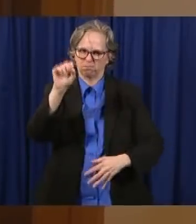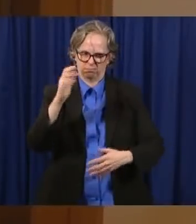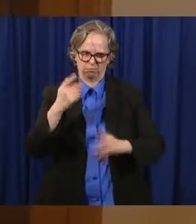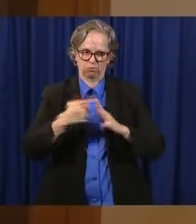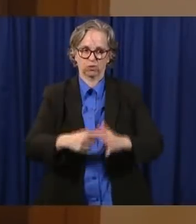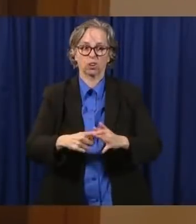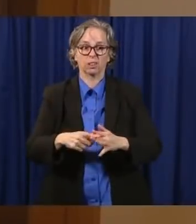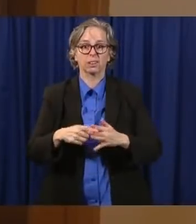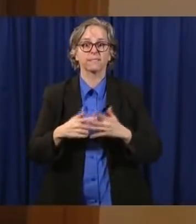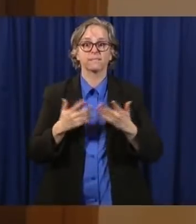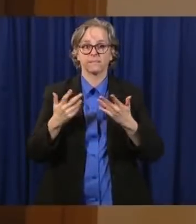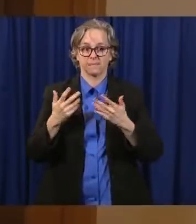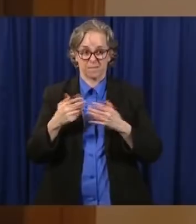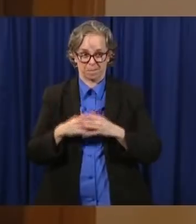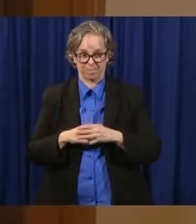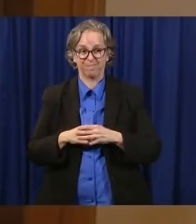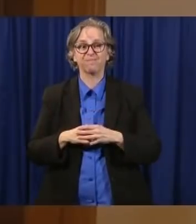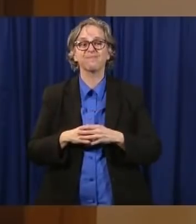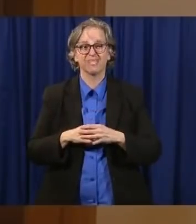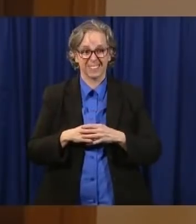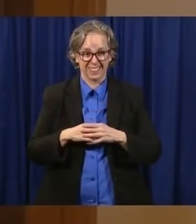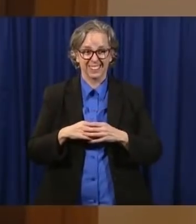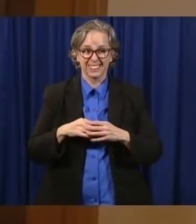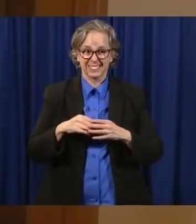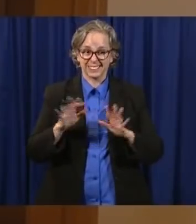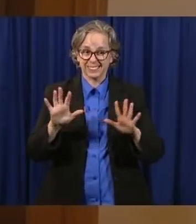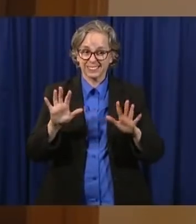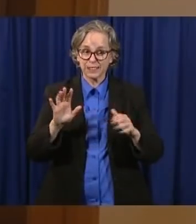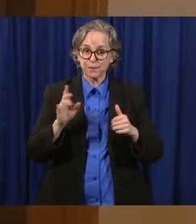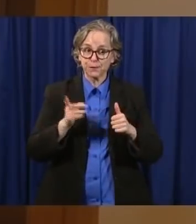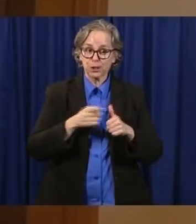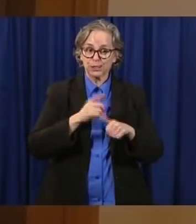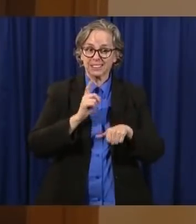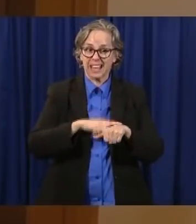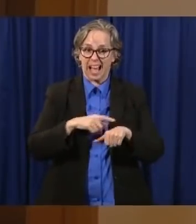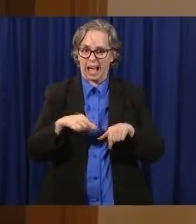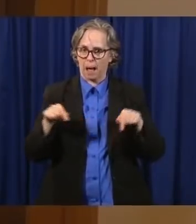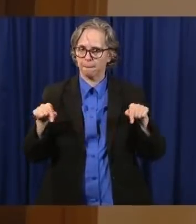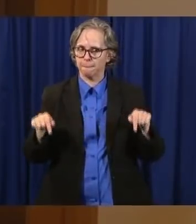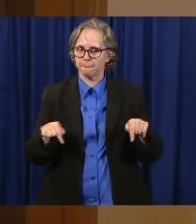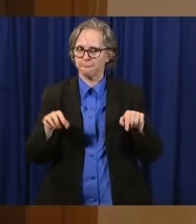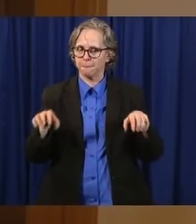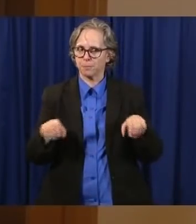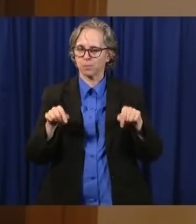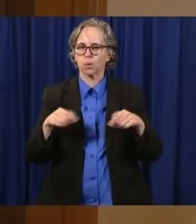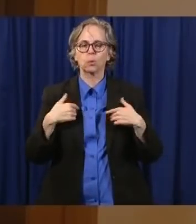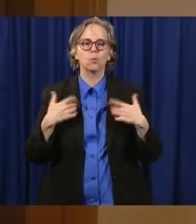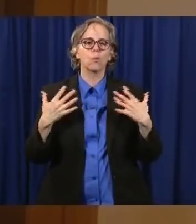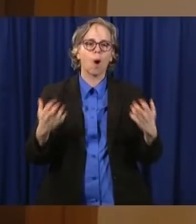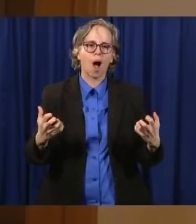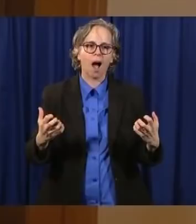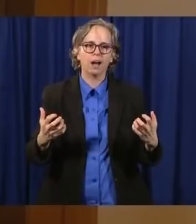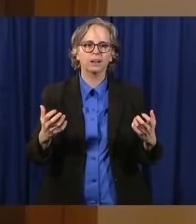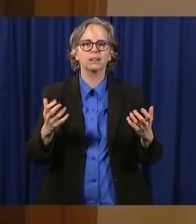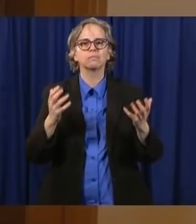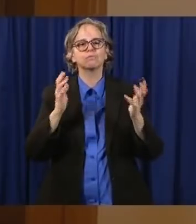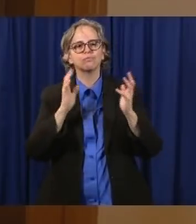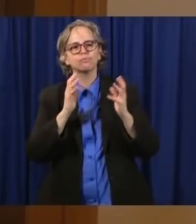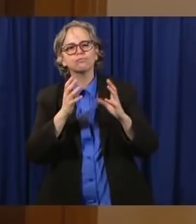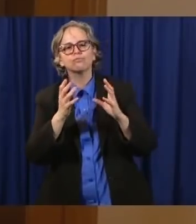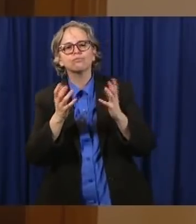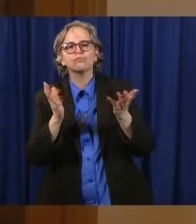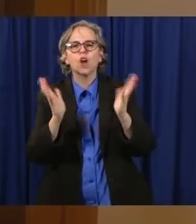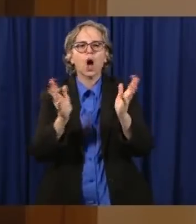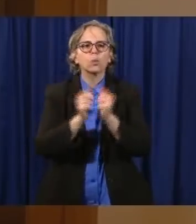the first in a series. This is our first time doing this, where we're going to try to talk to some of the people out on the front